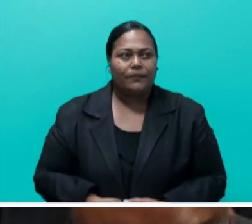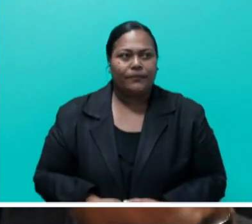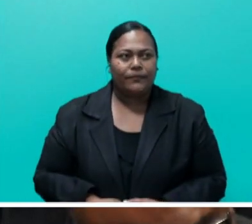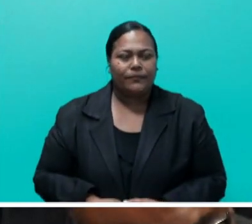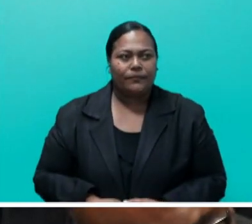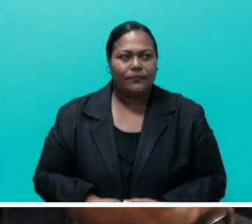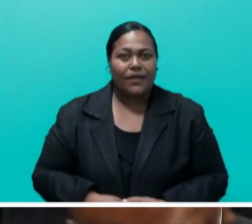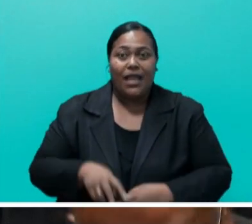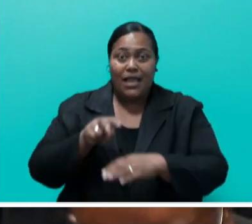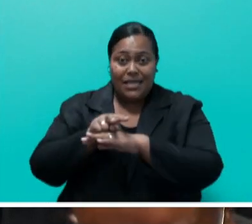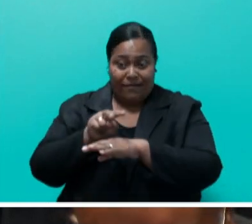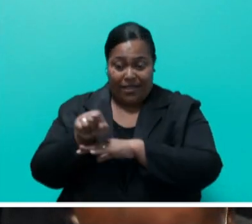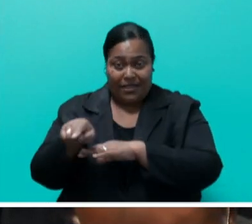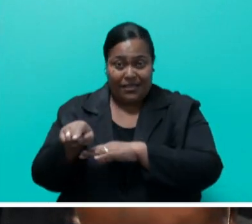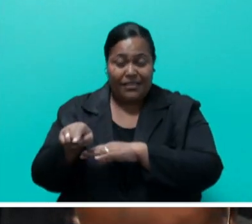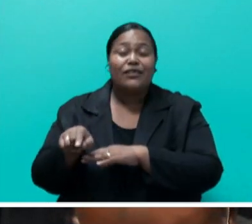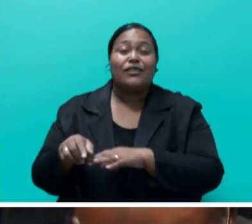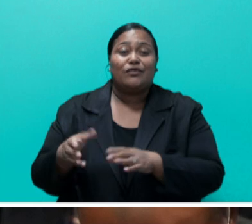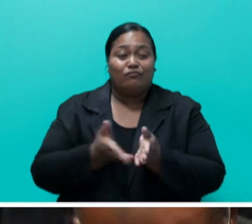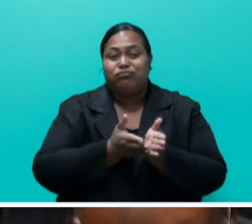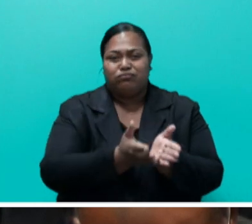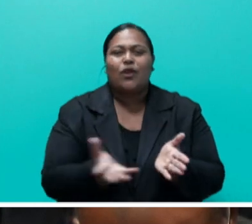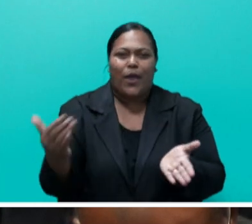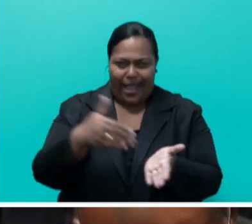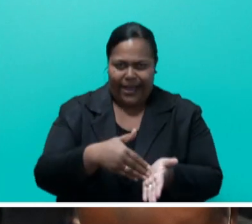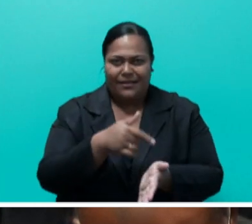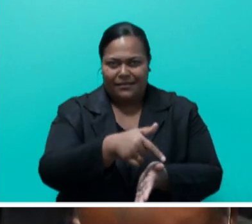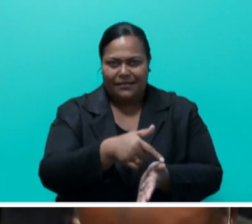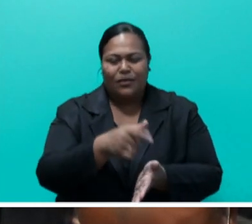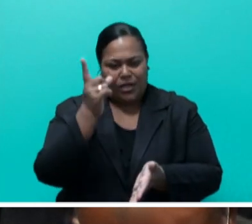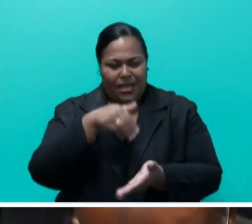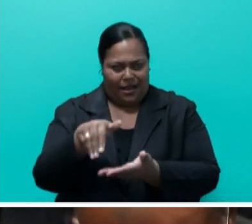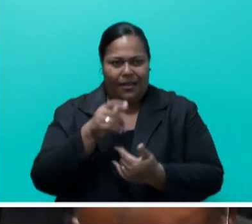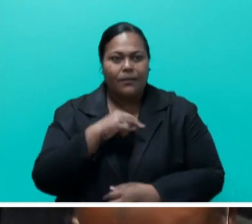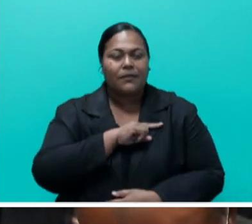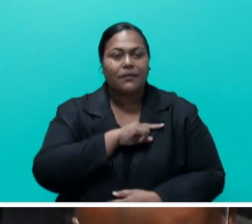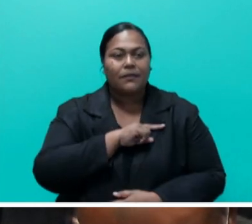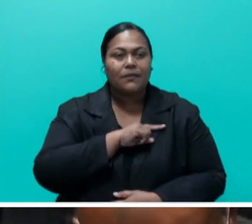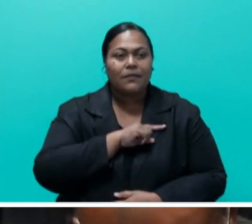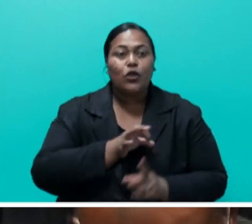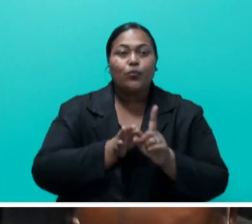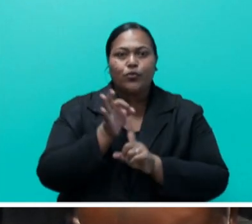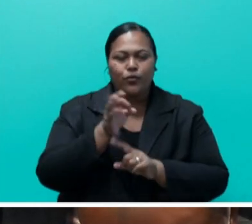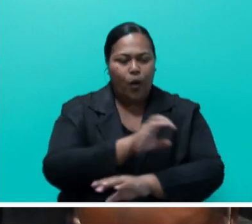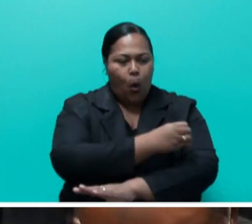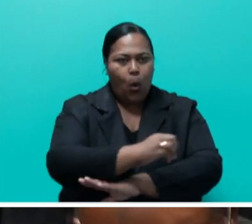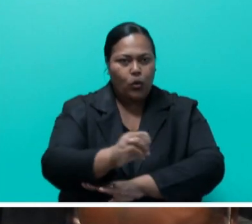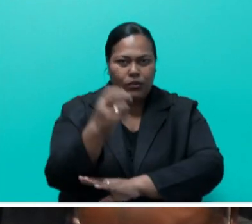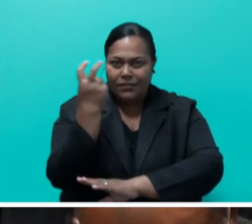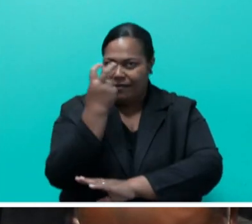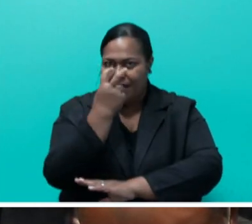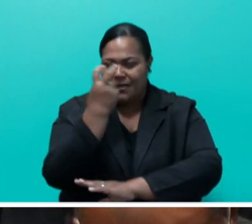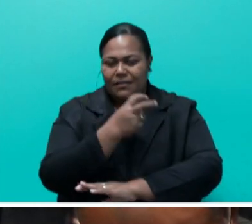Fiji Navy ship Pomau added to the fleet to be able to have better maritime surveillance and have a